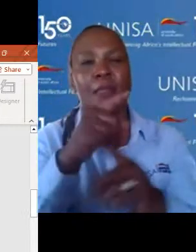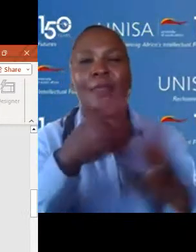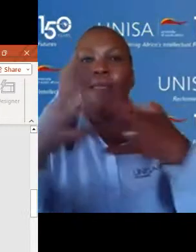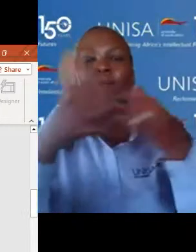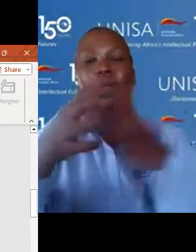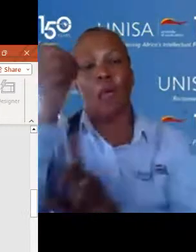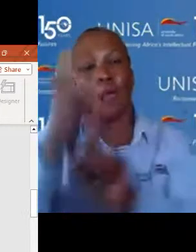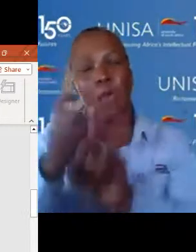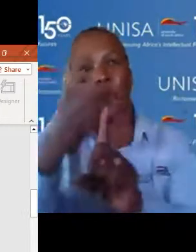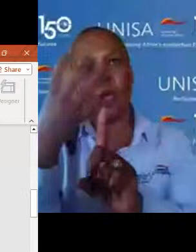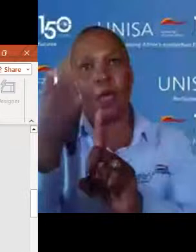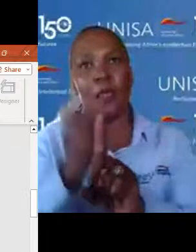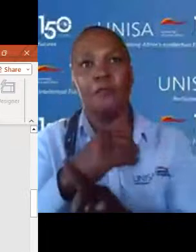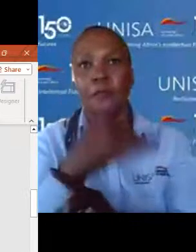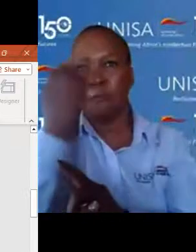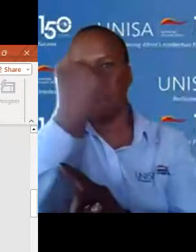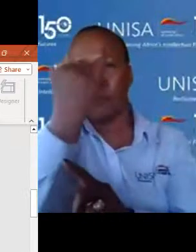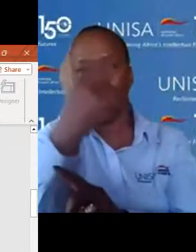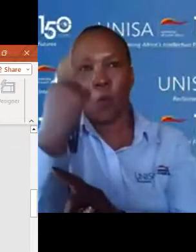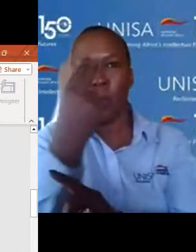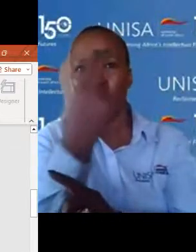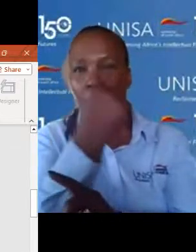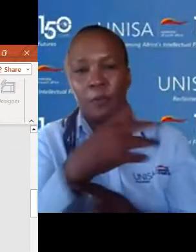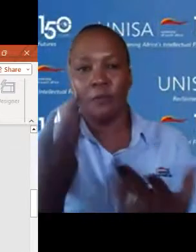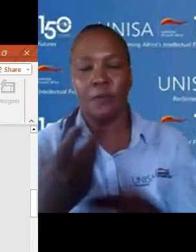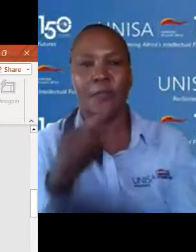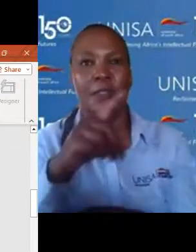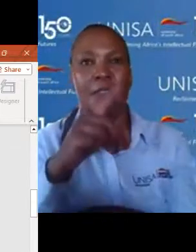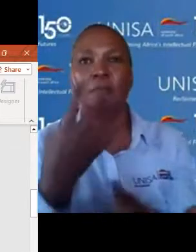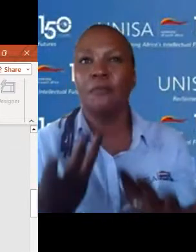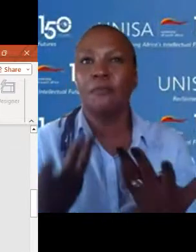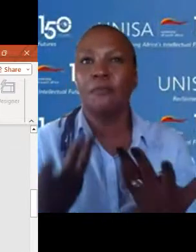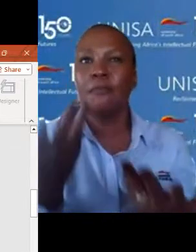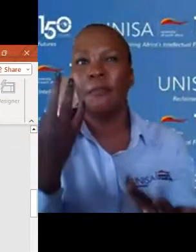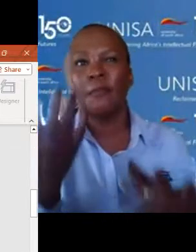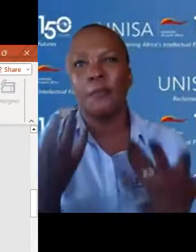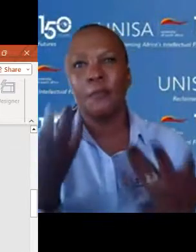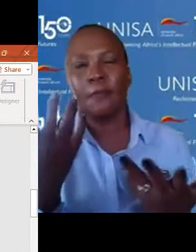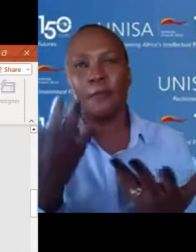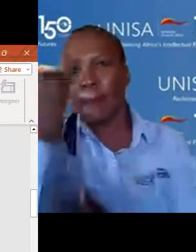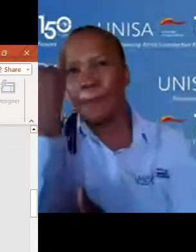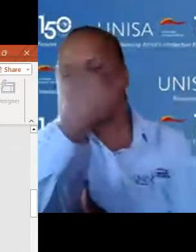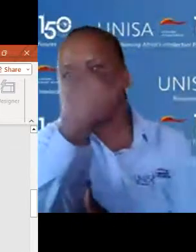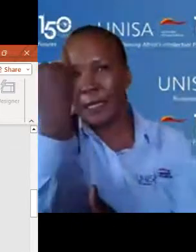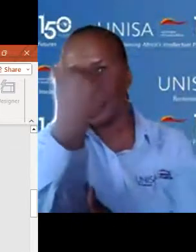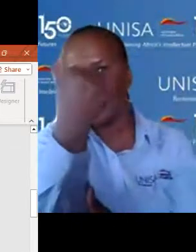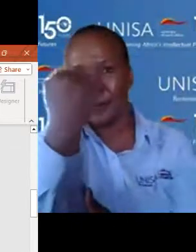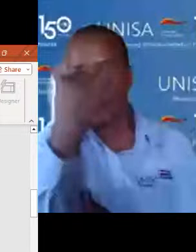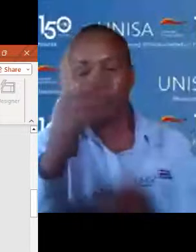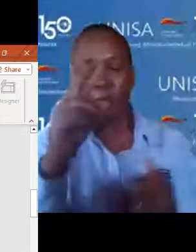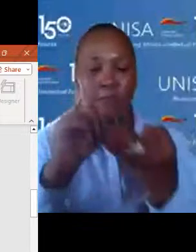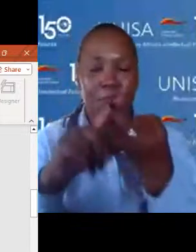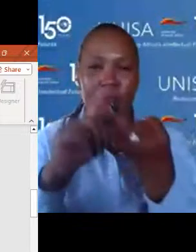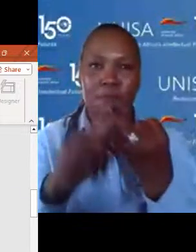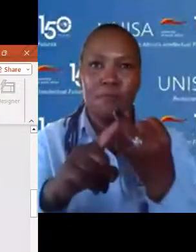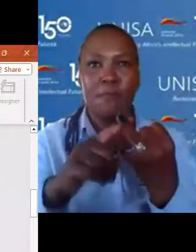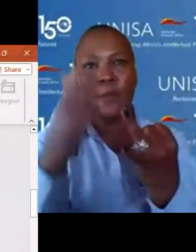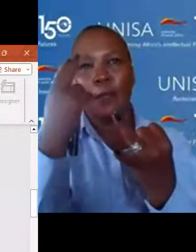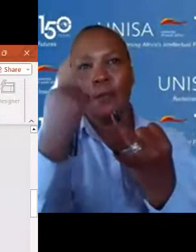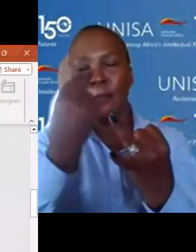a visual impairment. That it could be partial sightedness, it could